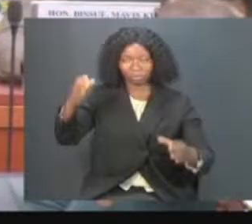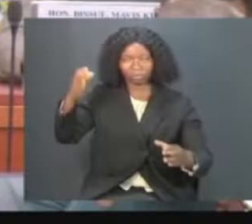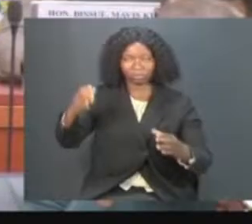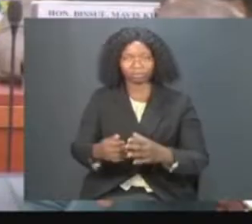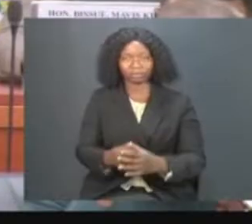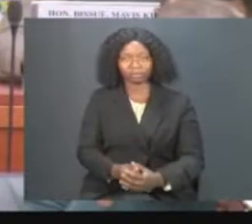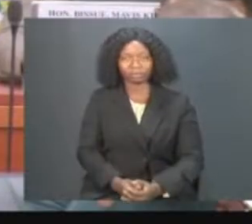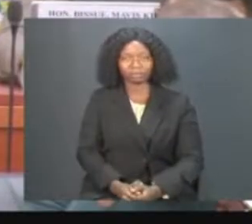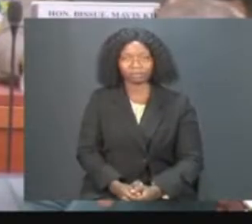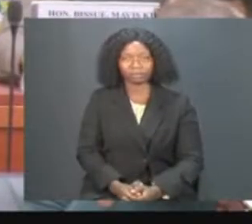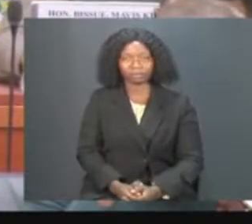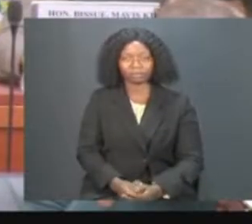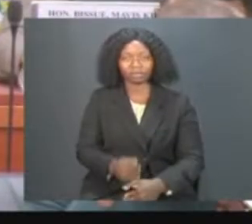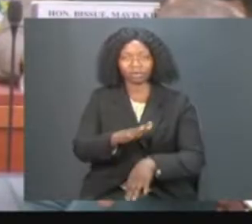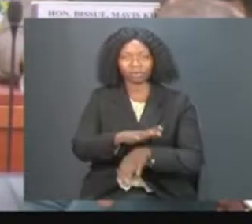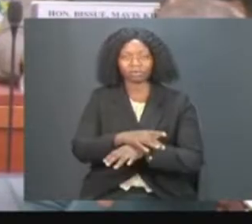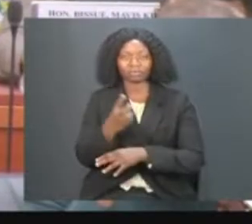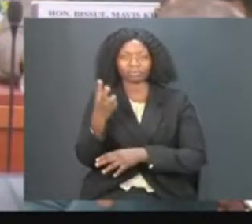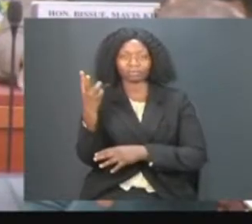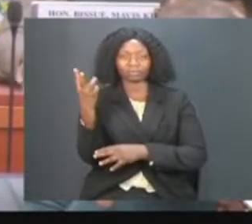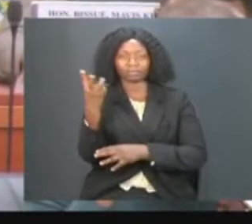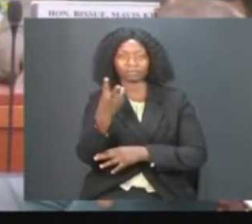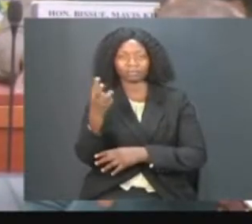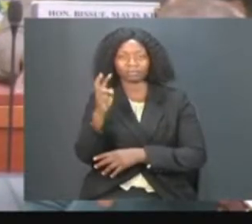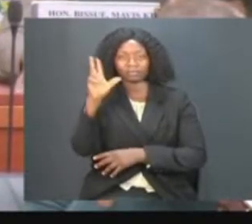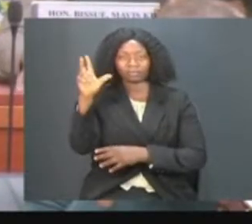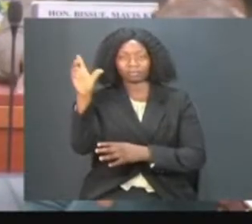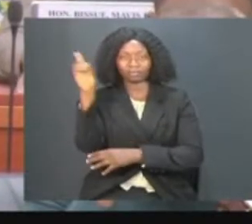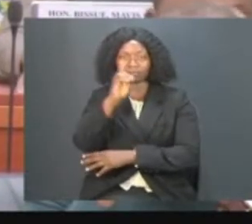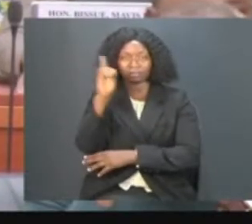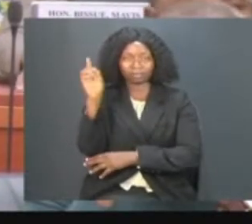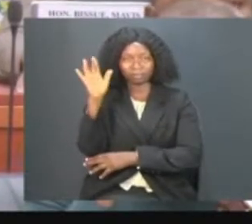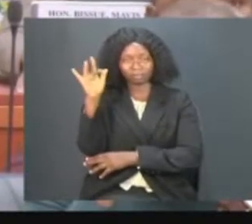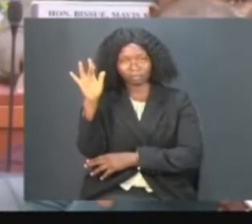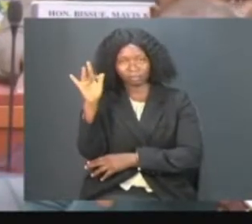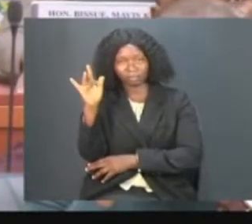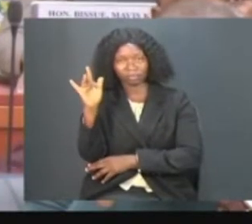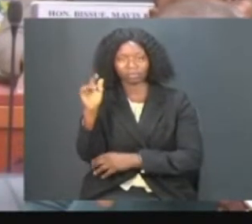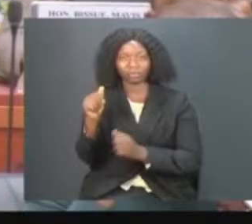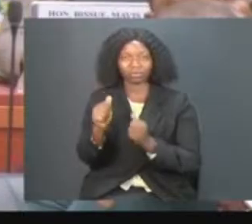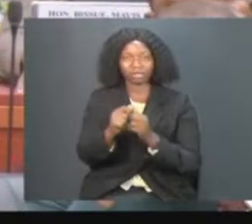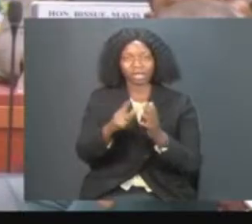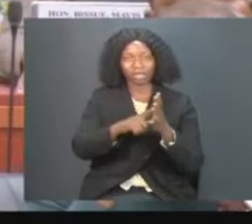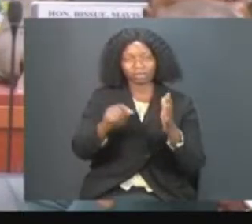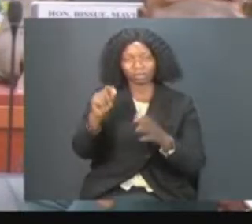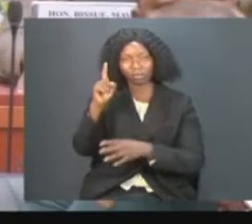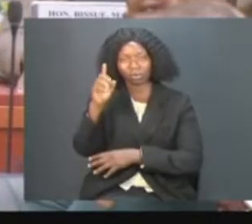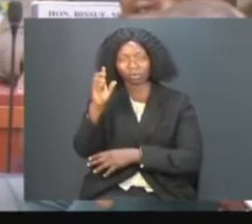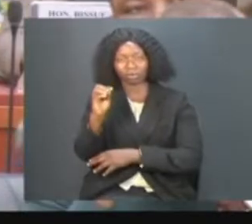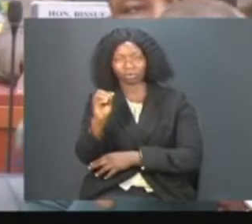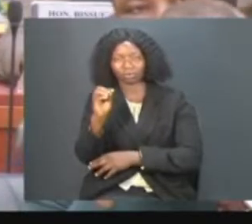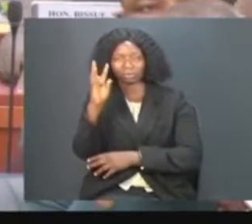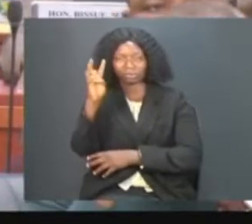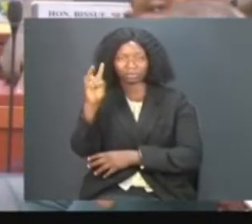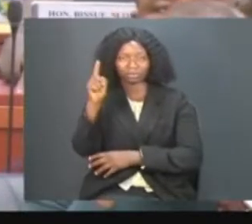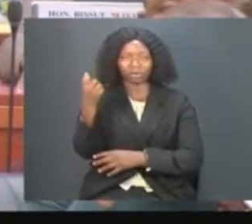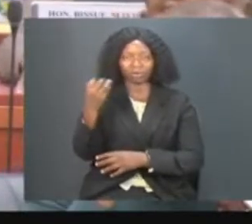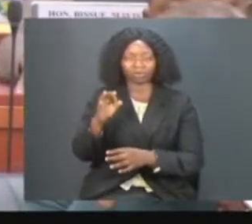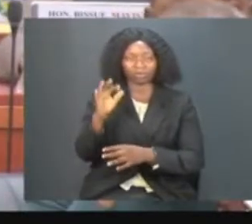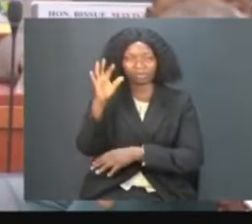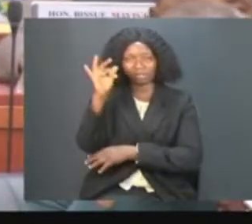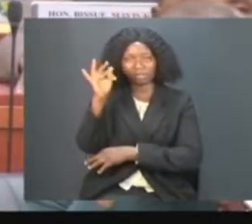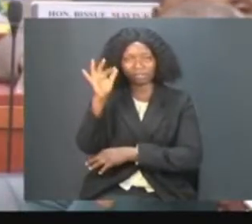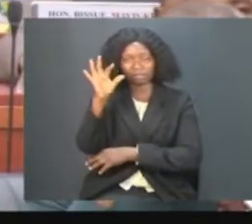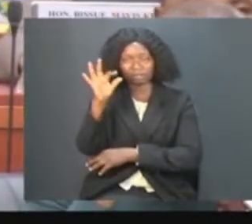Sremsai, on Wednesday, 3rd December 2025, in accordance with Article 1061 of the 1992